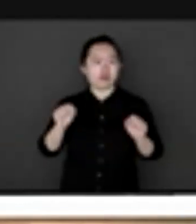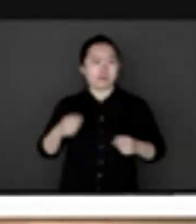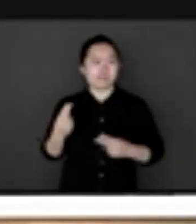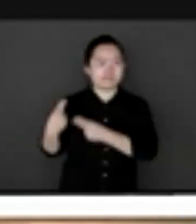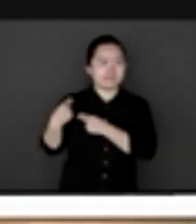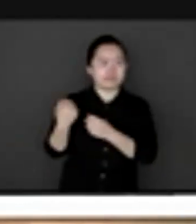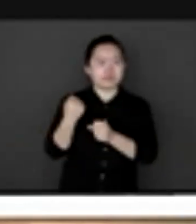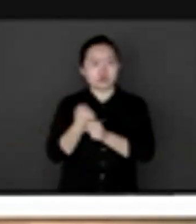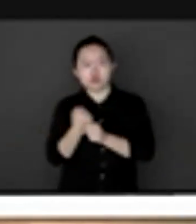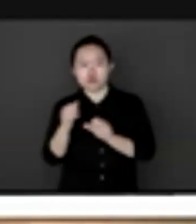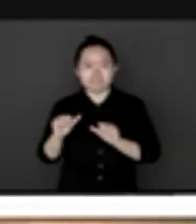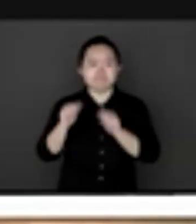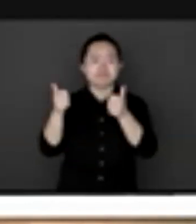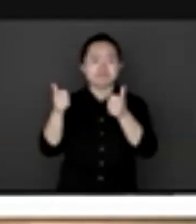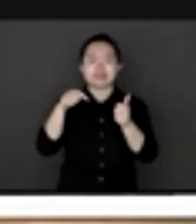we call the